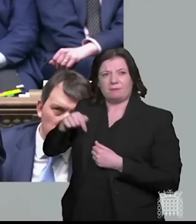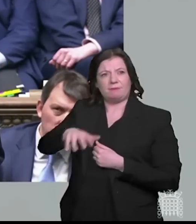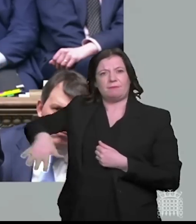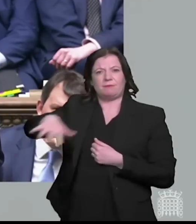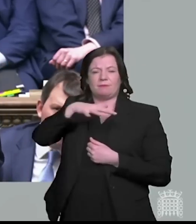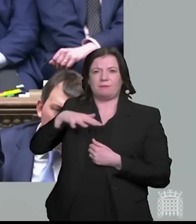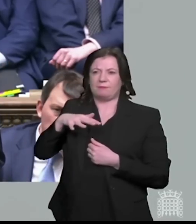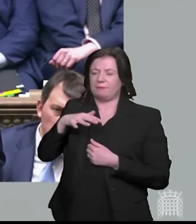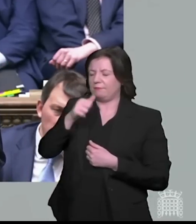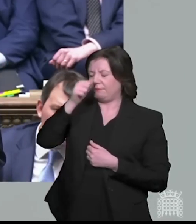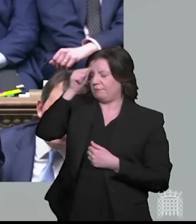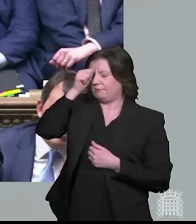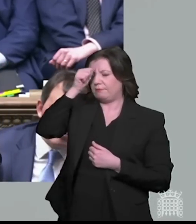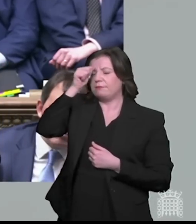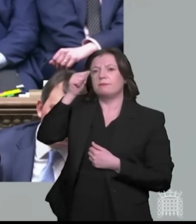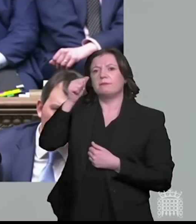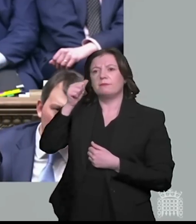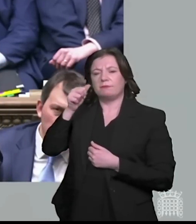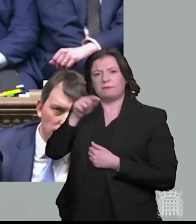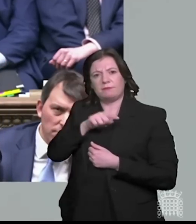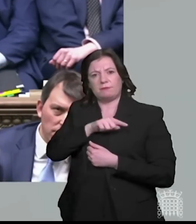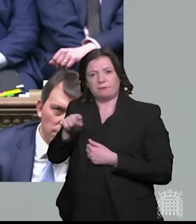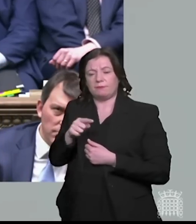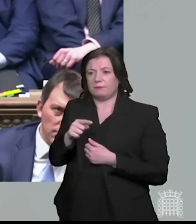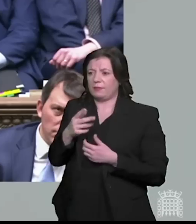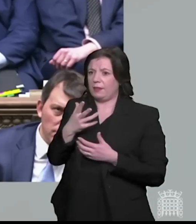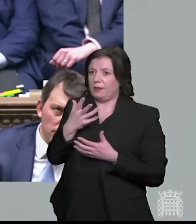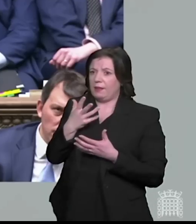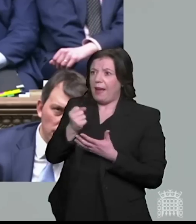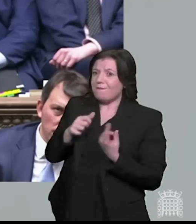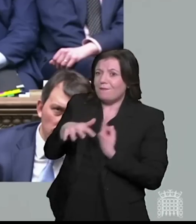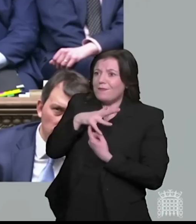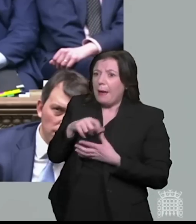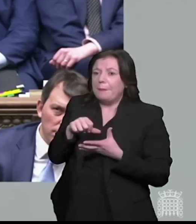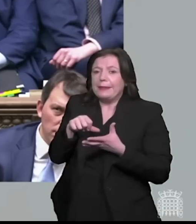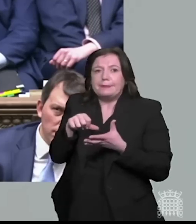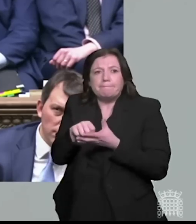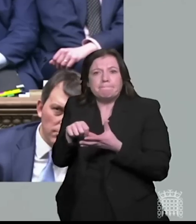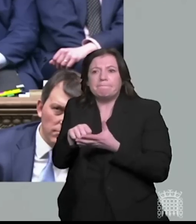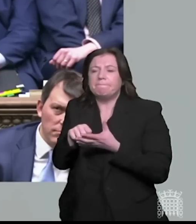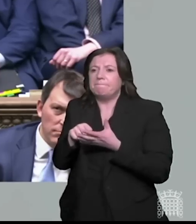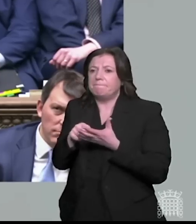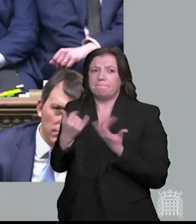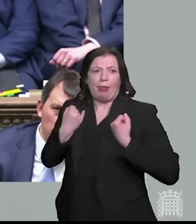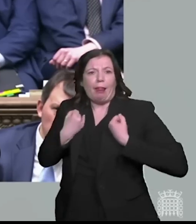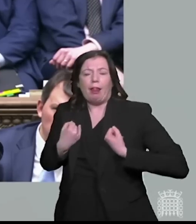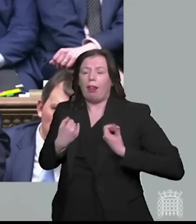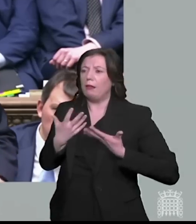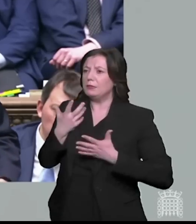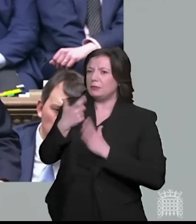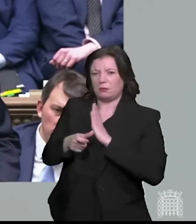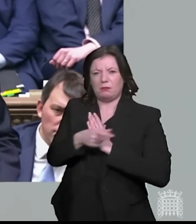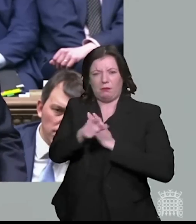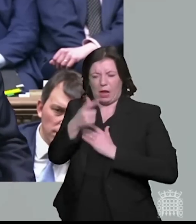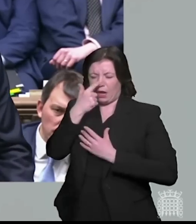can ignore the contribution that can be made by those with challenging family circumstances, a long-term illness or a